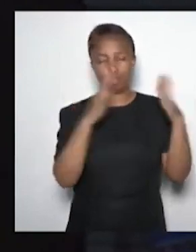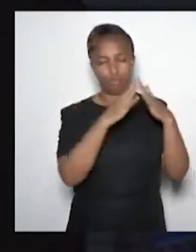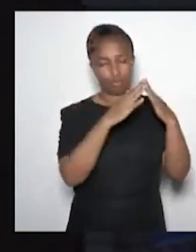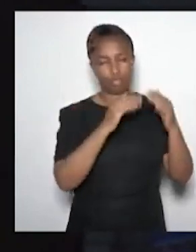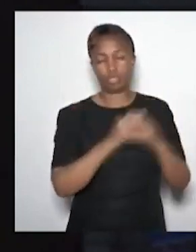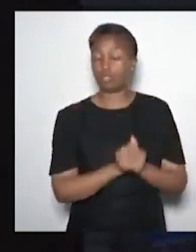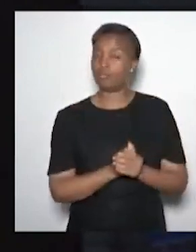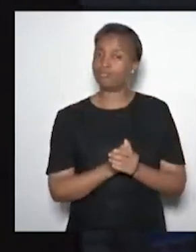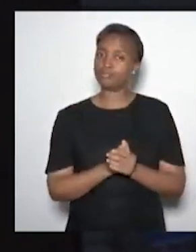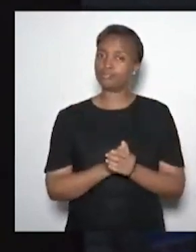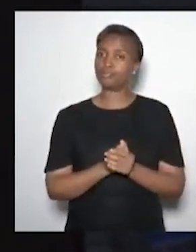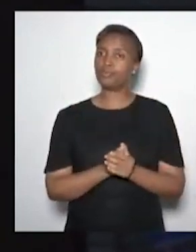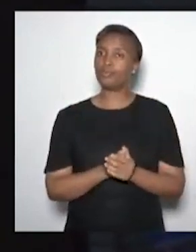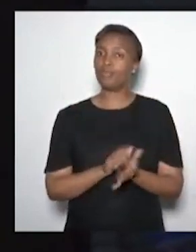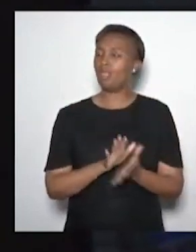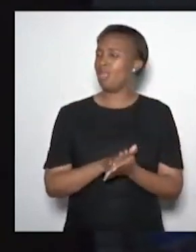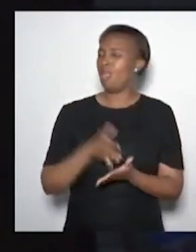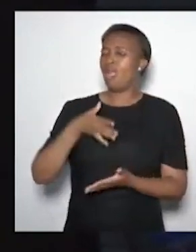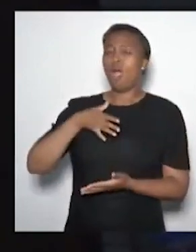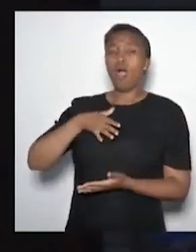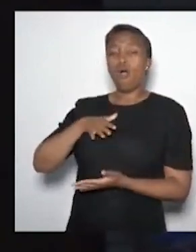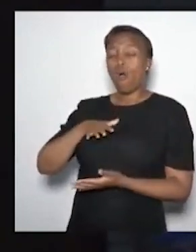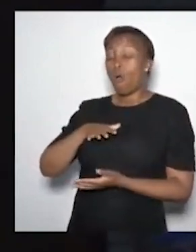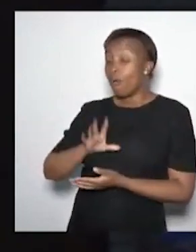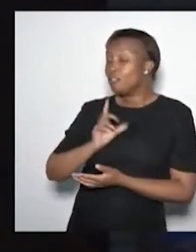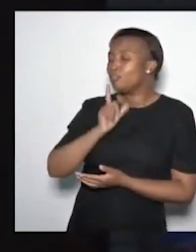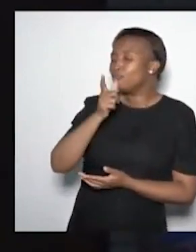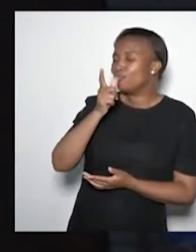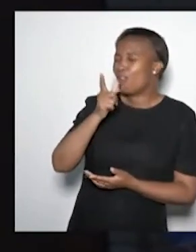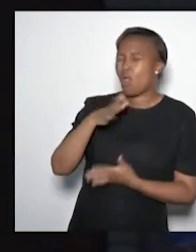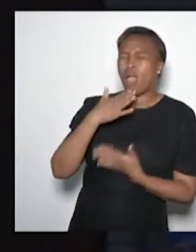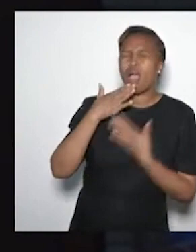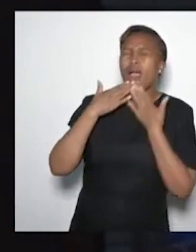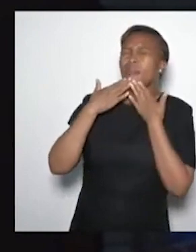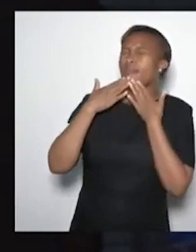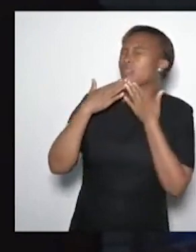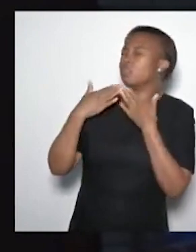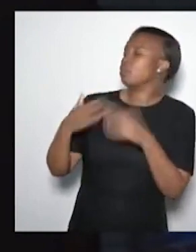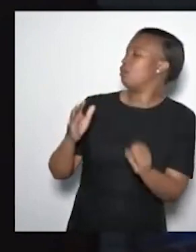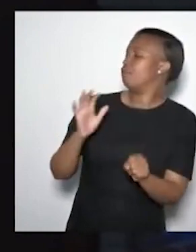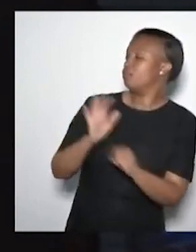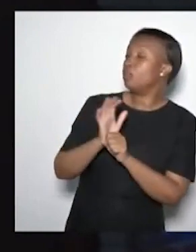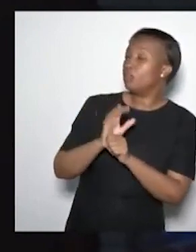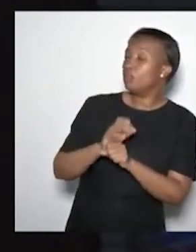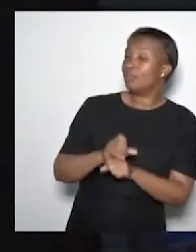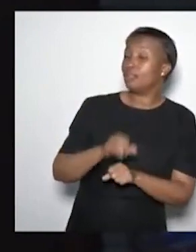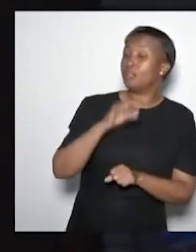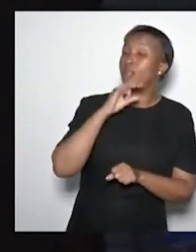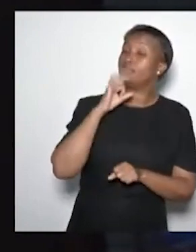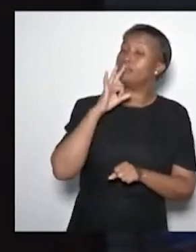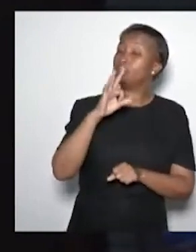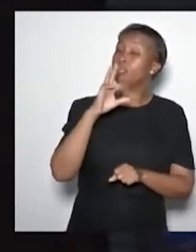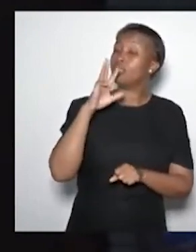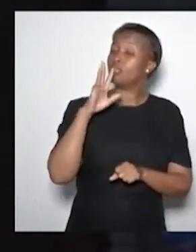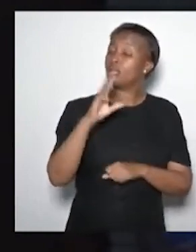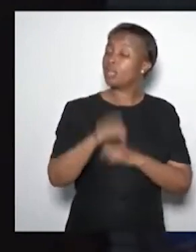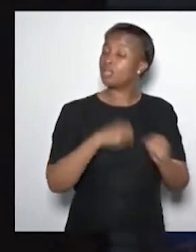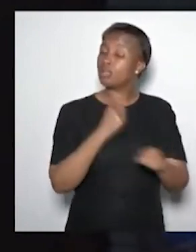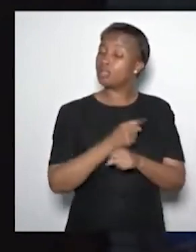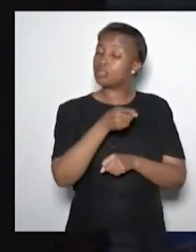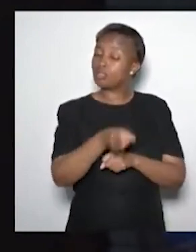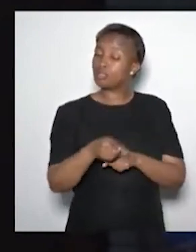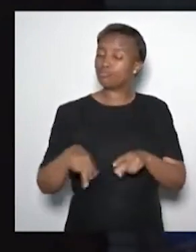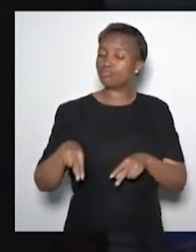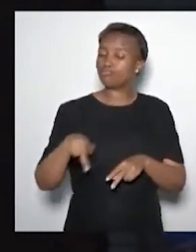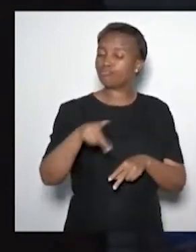And so, Brother, I just want to tell you how grateful we are. In this 39 years of our walk